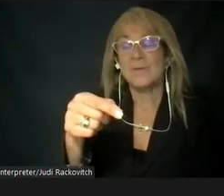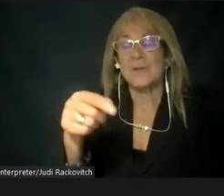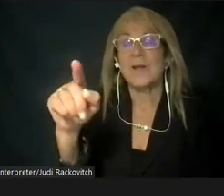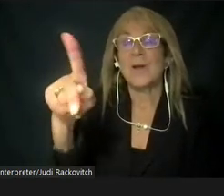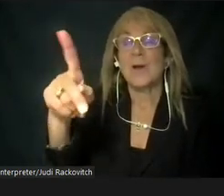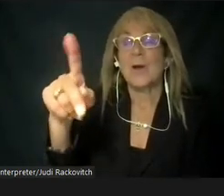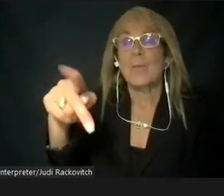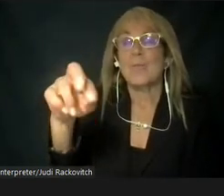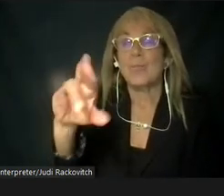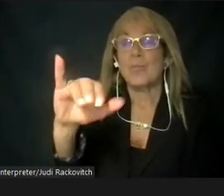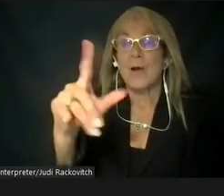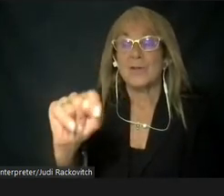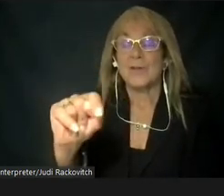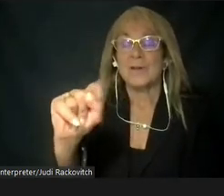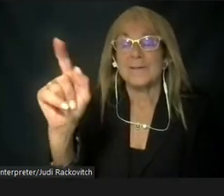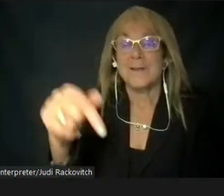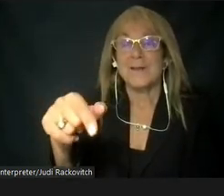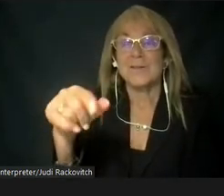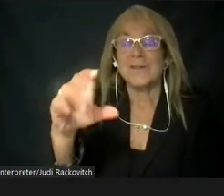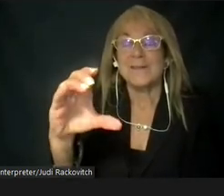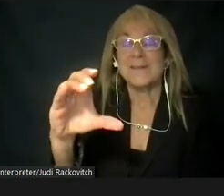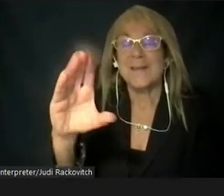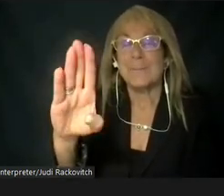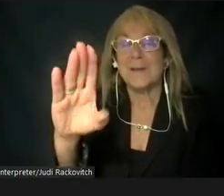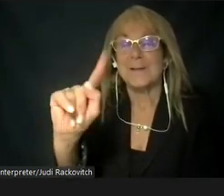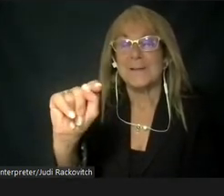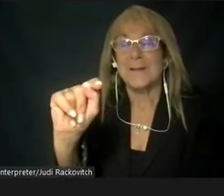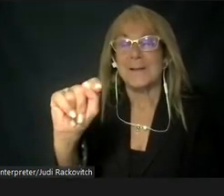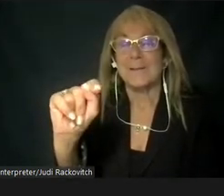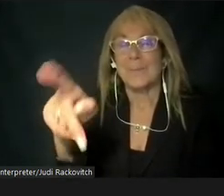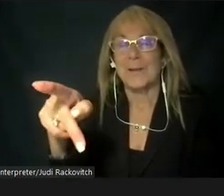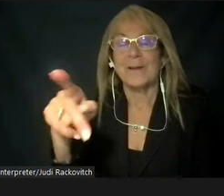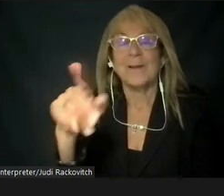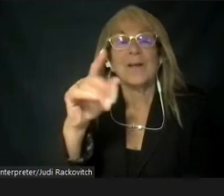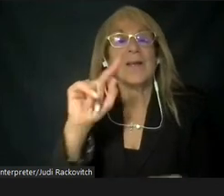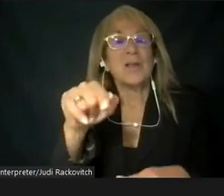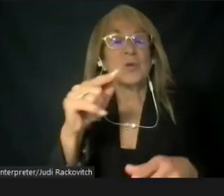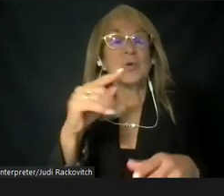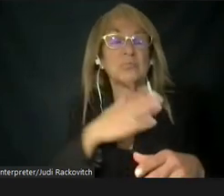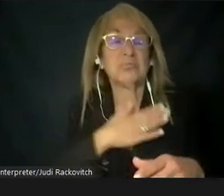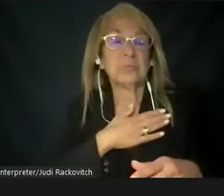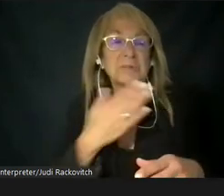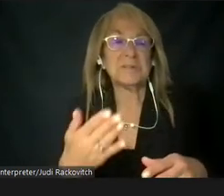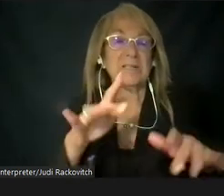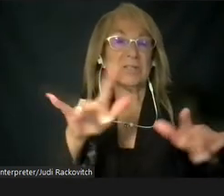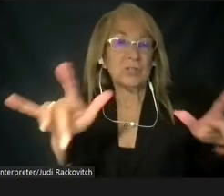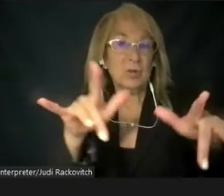CBDTP. By attending this virtual webinar you are consenting to be reported.